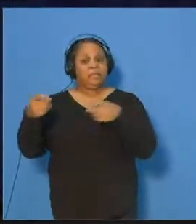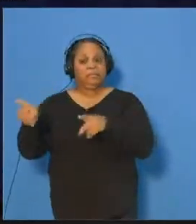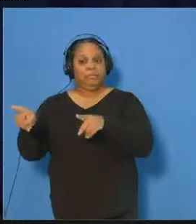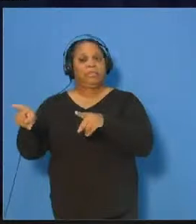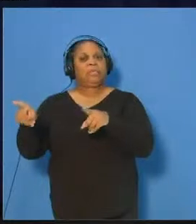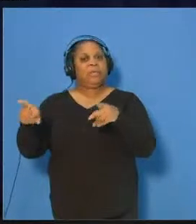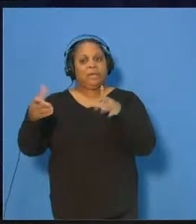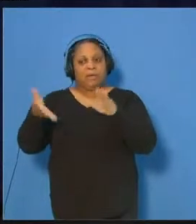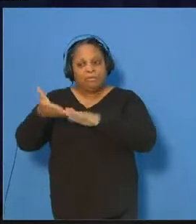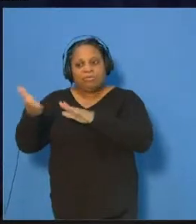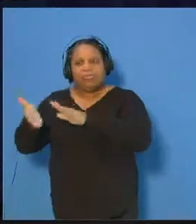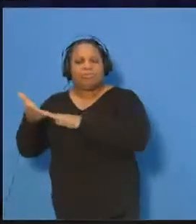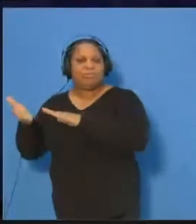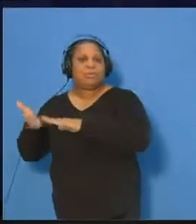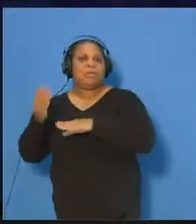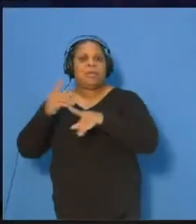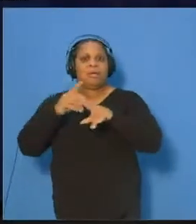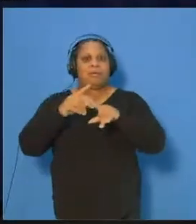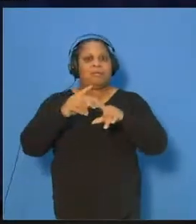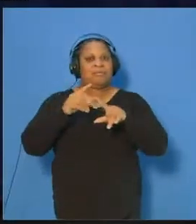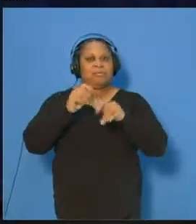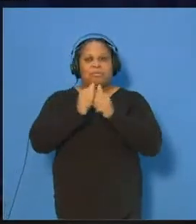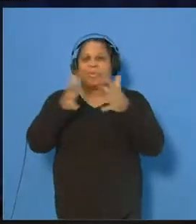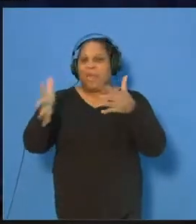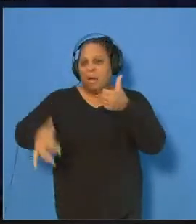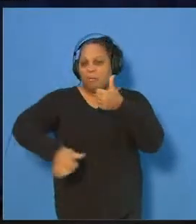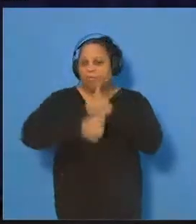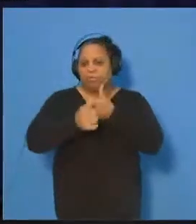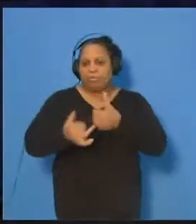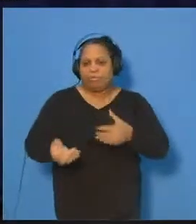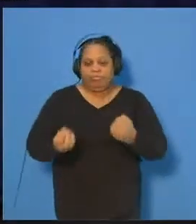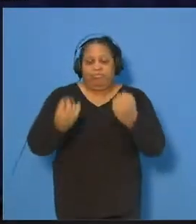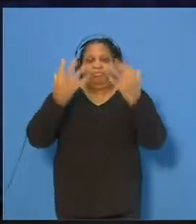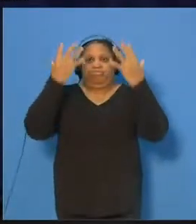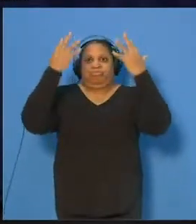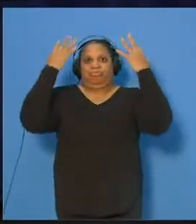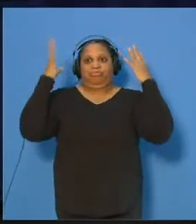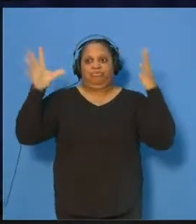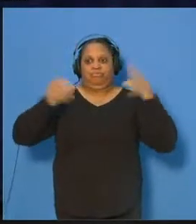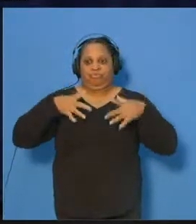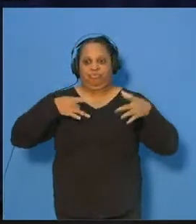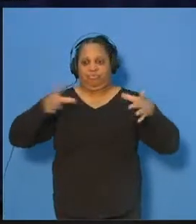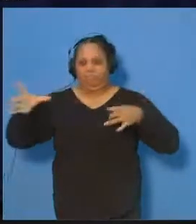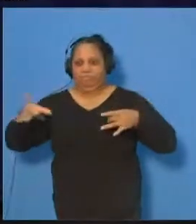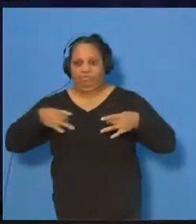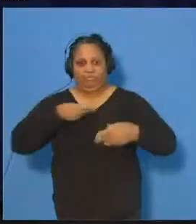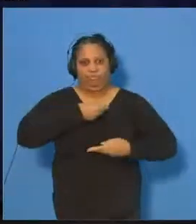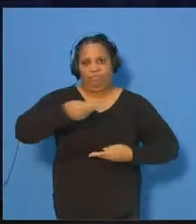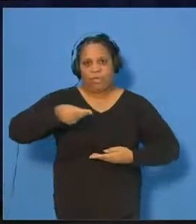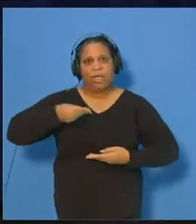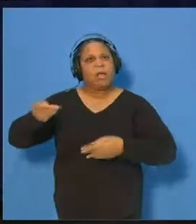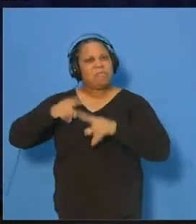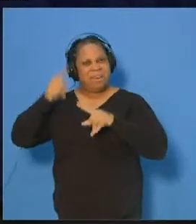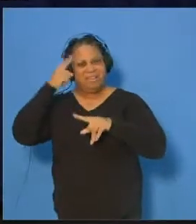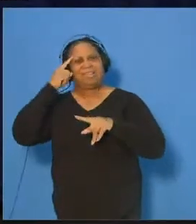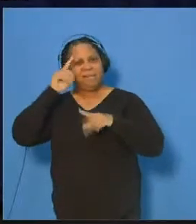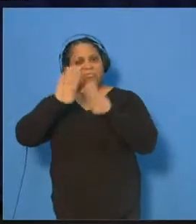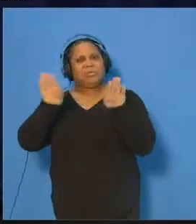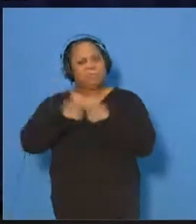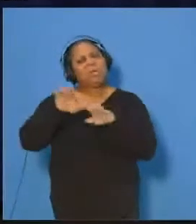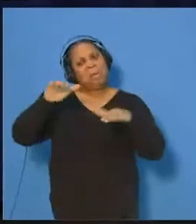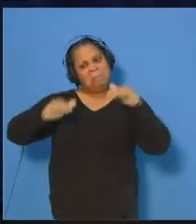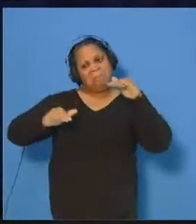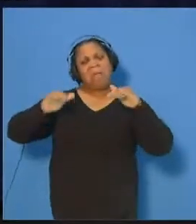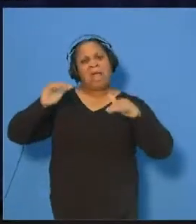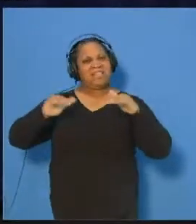while not risking a massive increase in the virus. So I think that Bermudians can balance the 2 things. I don't think